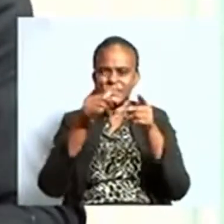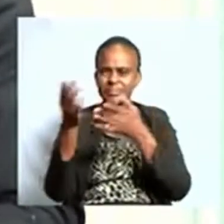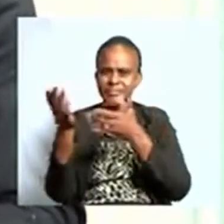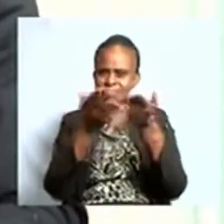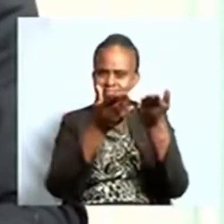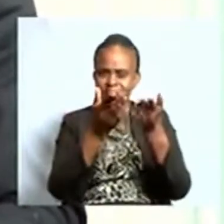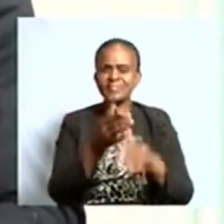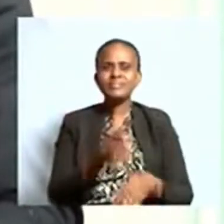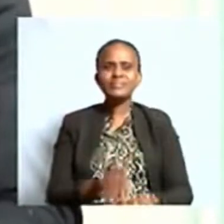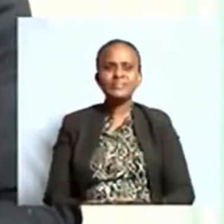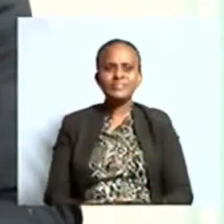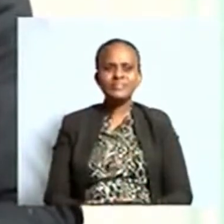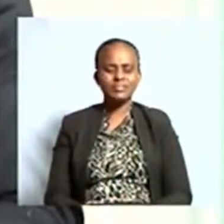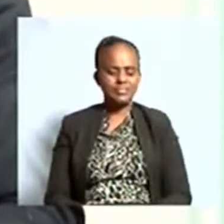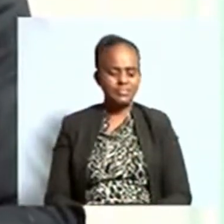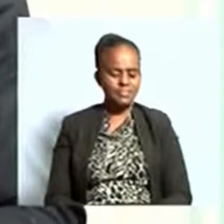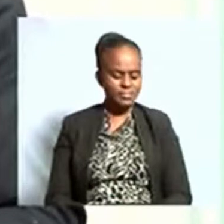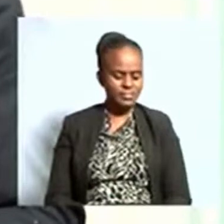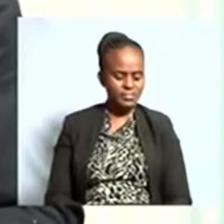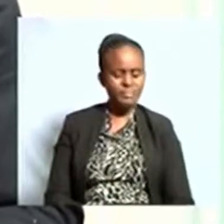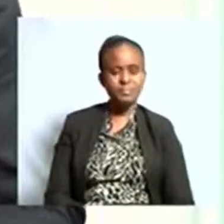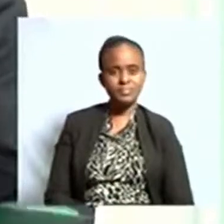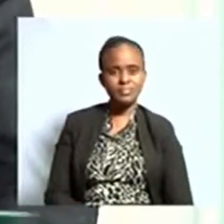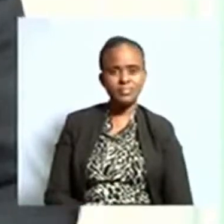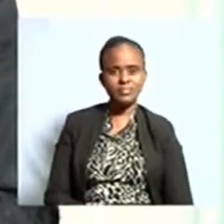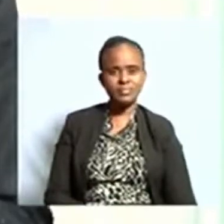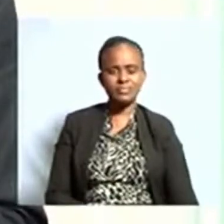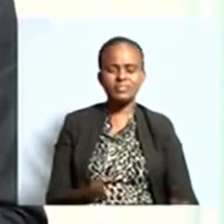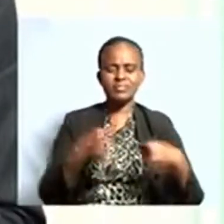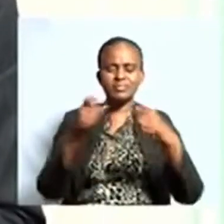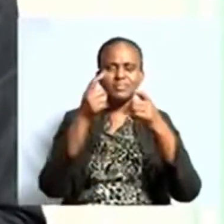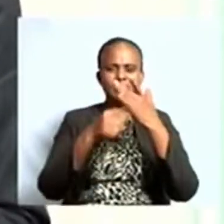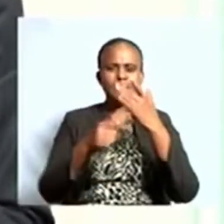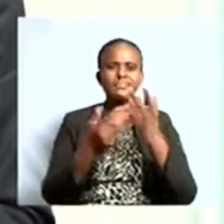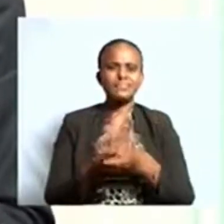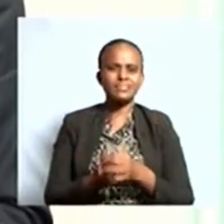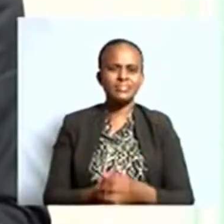let's push in and hear from our mothers at that market and the challenges that they are facing.